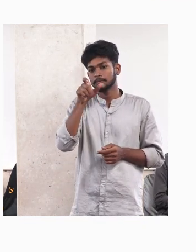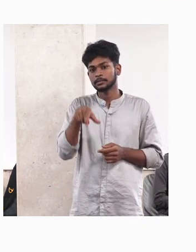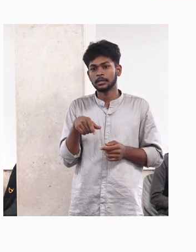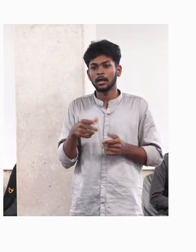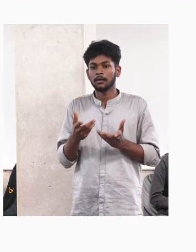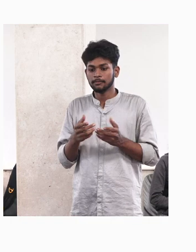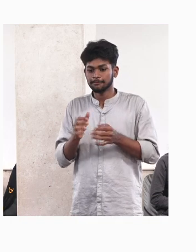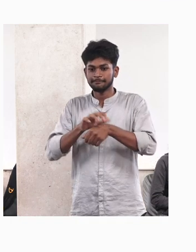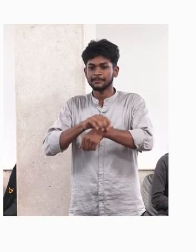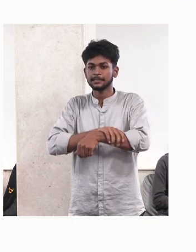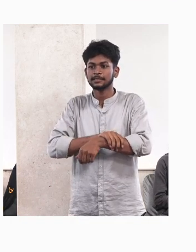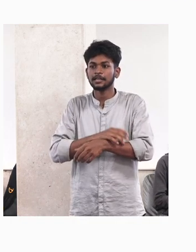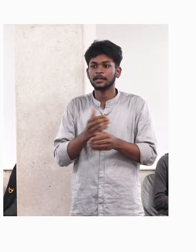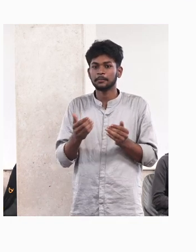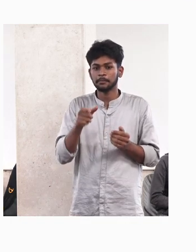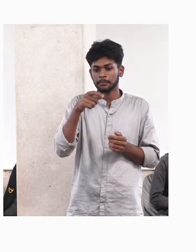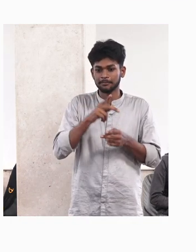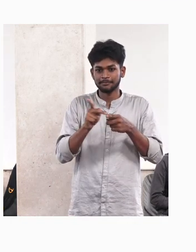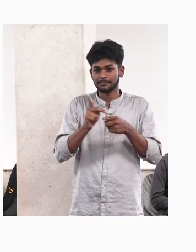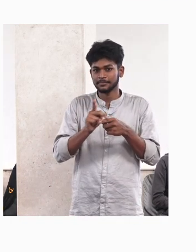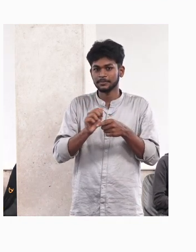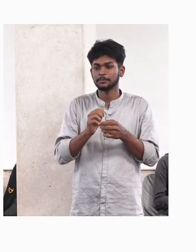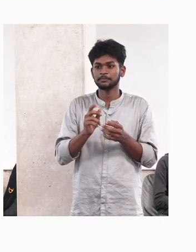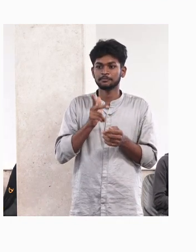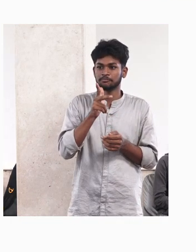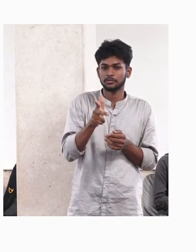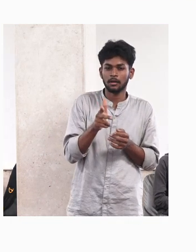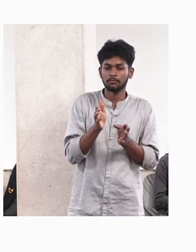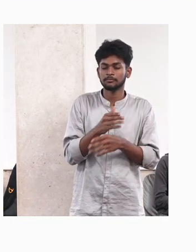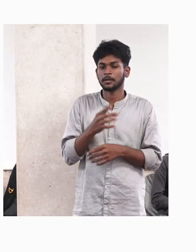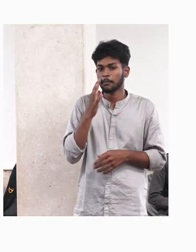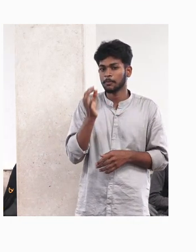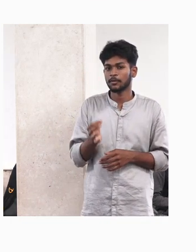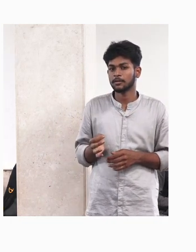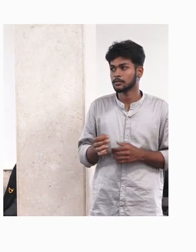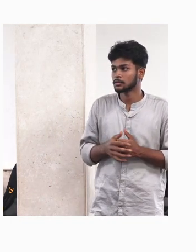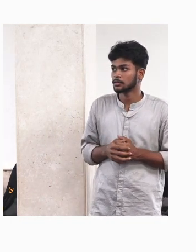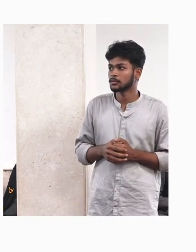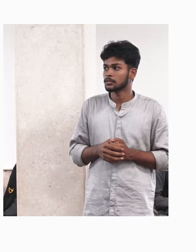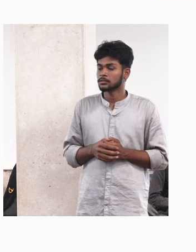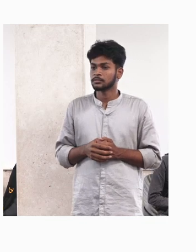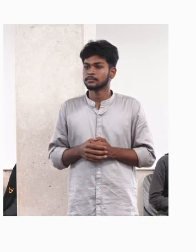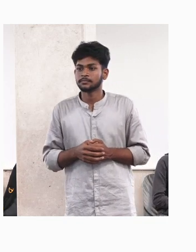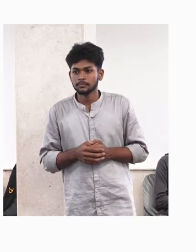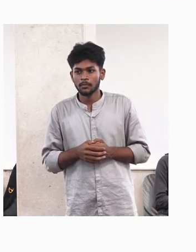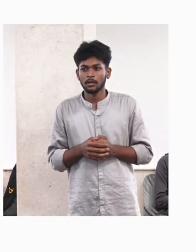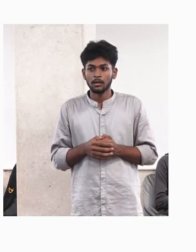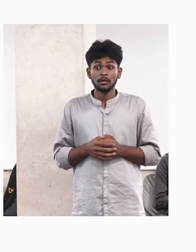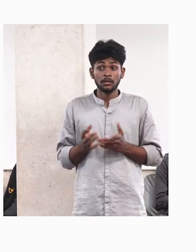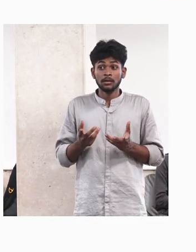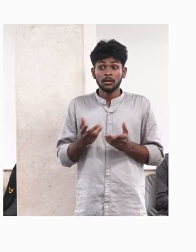therapist says something than what really is saying. So putting some attention on this could be useful.